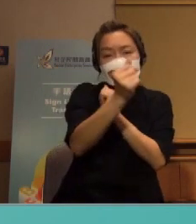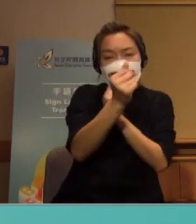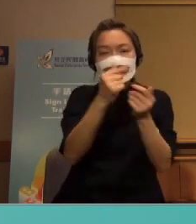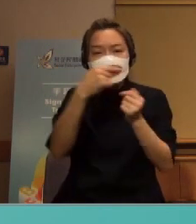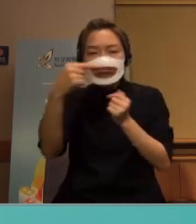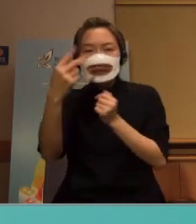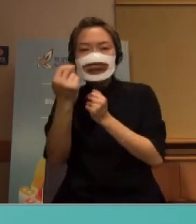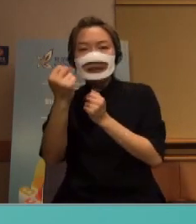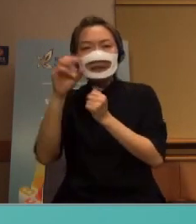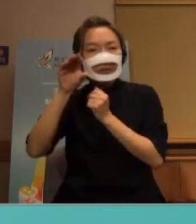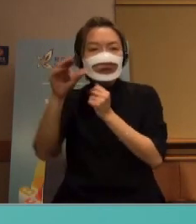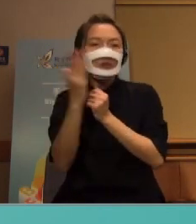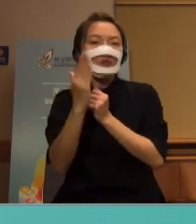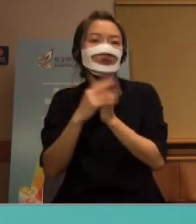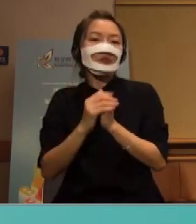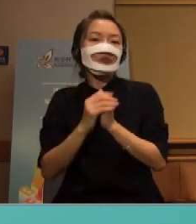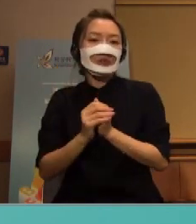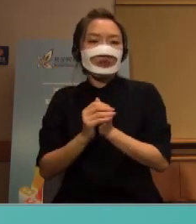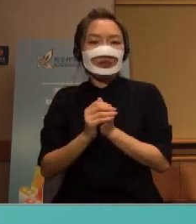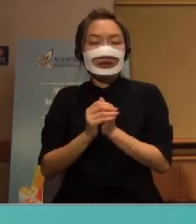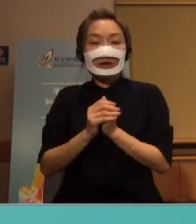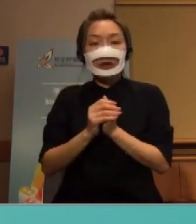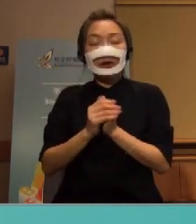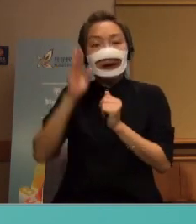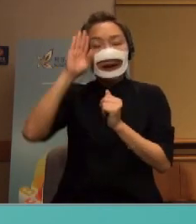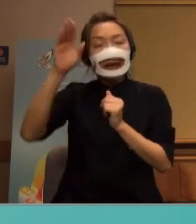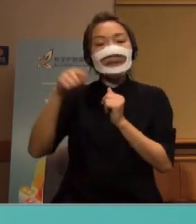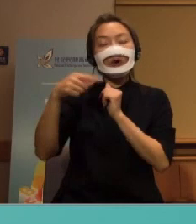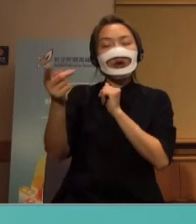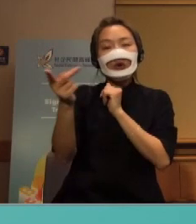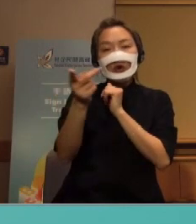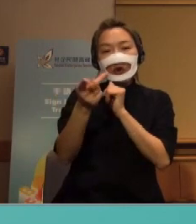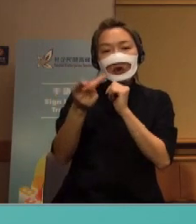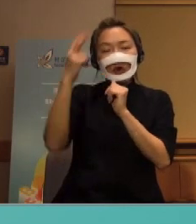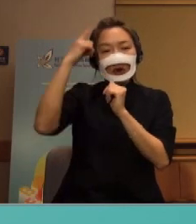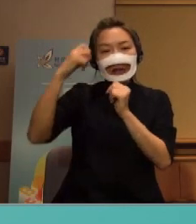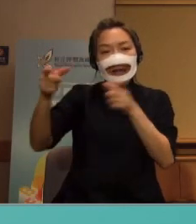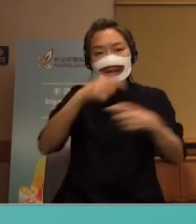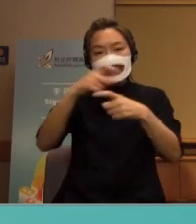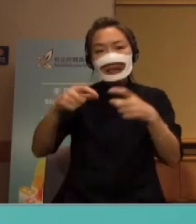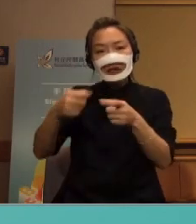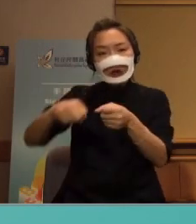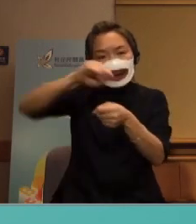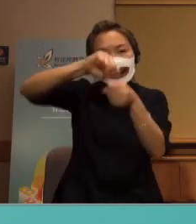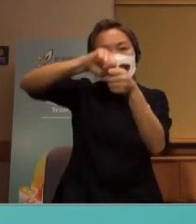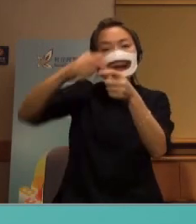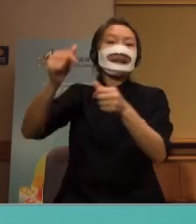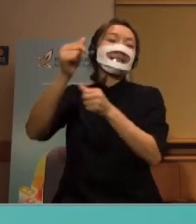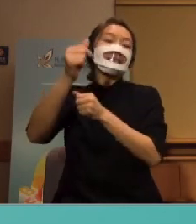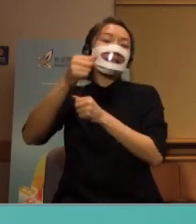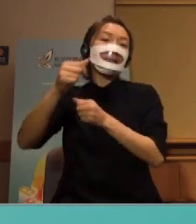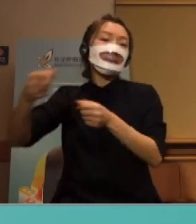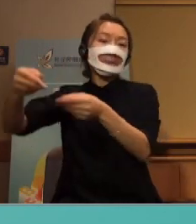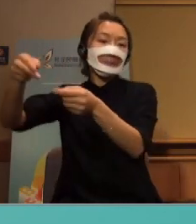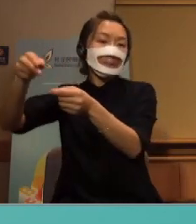Timing-wise, I think we're living through interesting times as well. Around us, all of these major companies are committing to net zero pledges. Even SMEs are committing to net zero pledges.